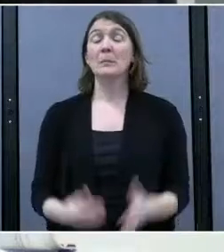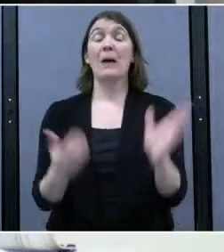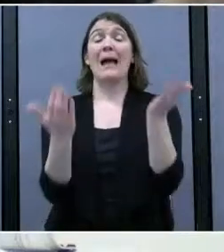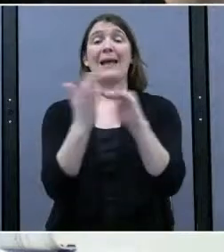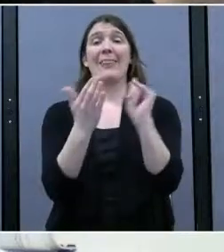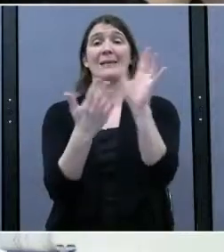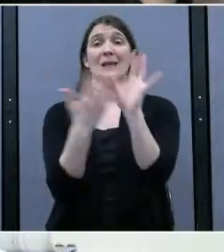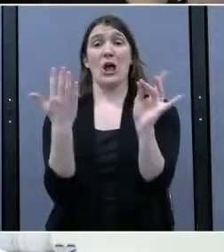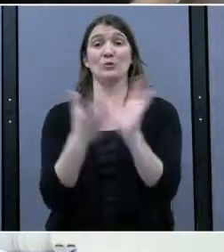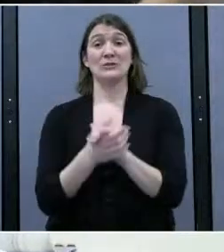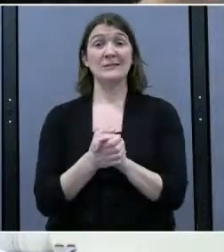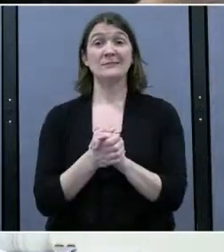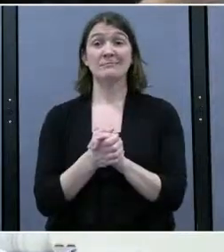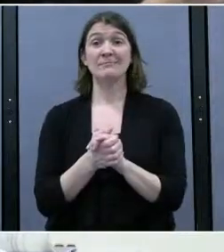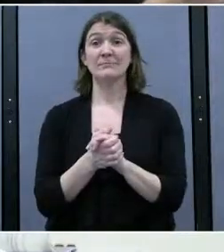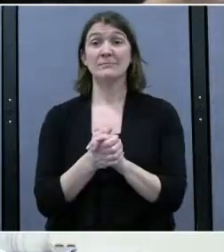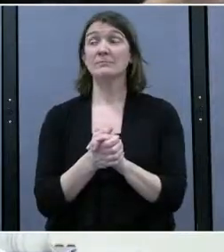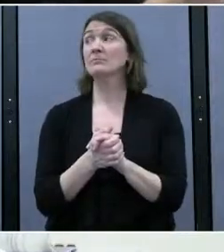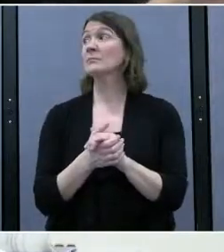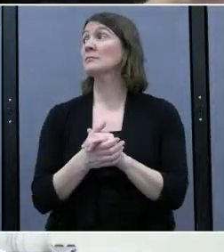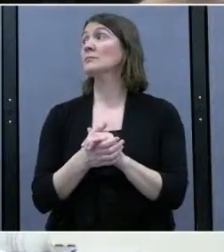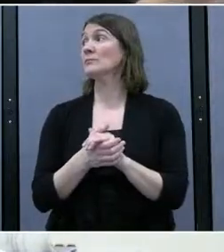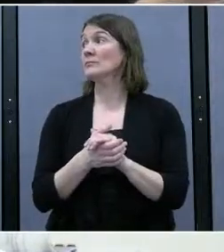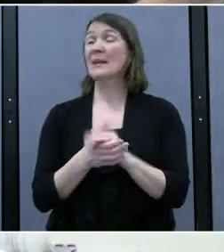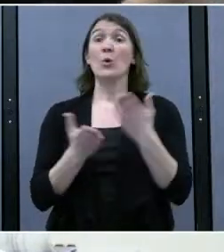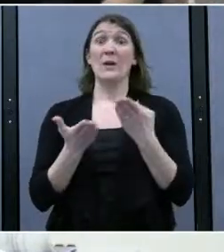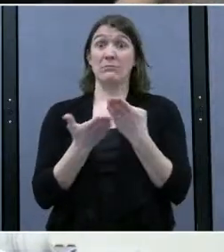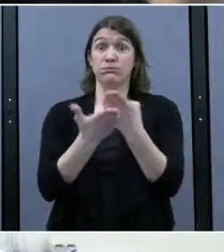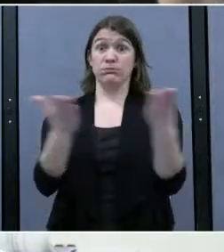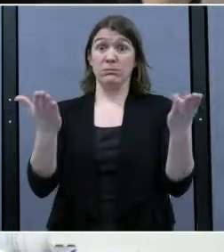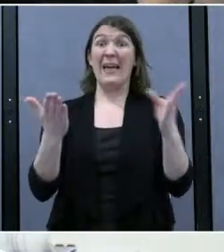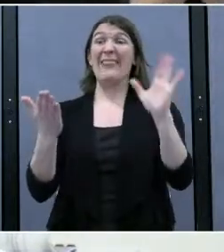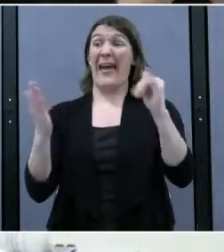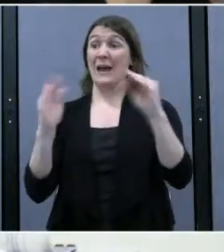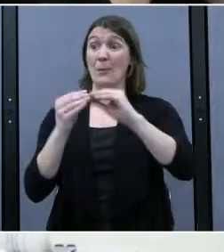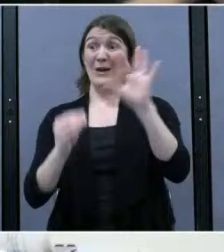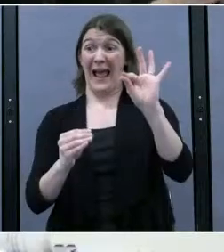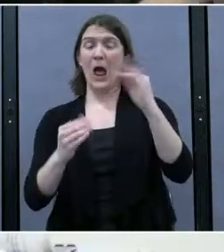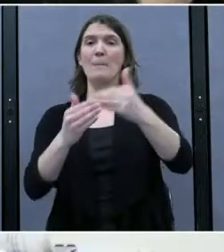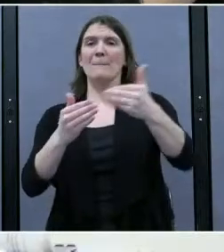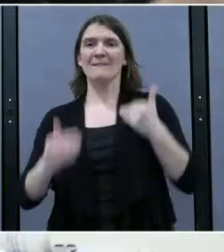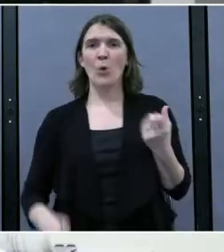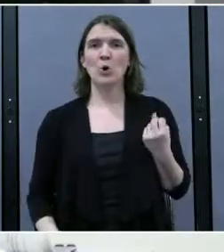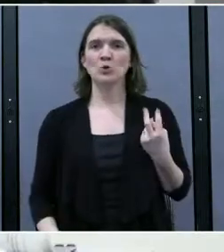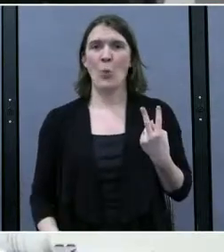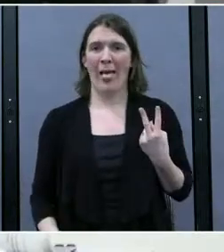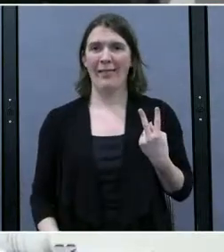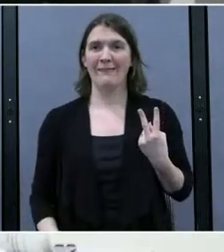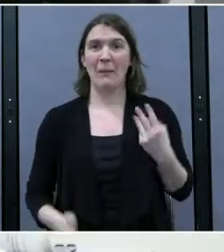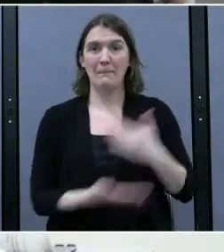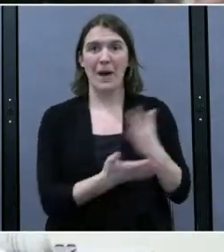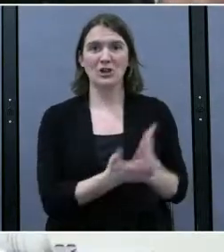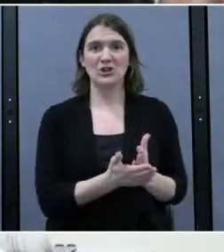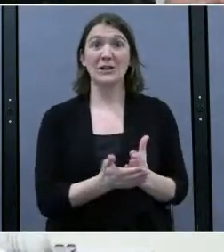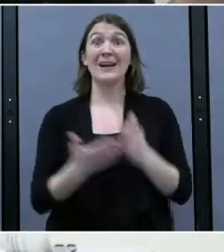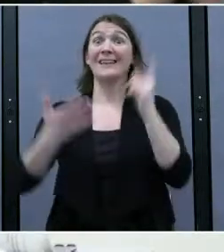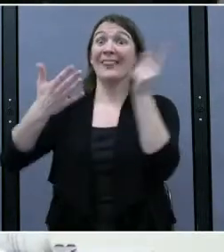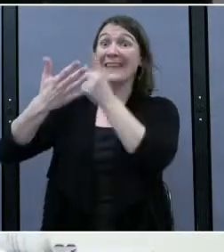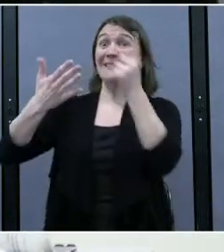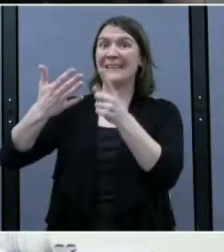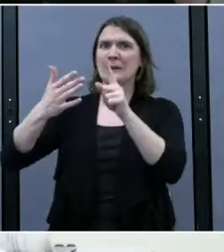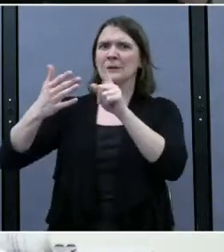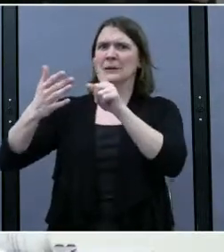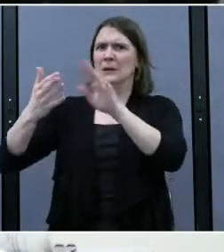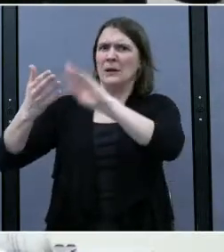your Thanks, Bob. options. And that's why we put this before the budget article, so that you then, because a lot of these questions actually go to